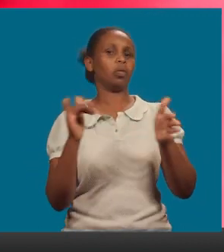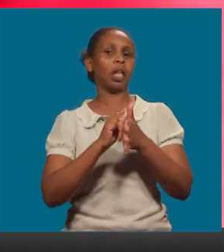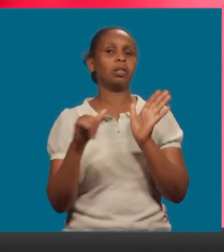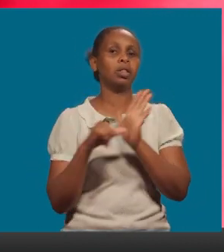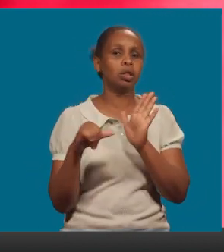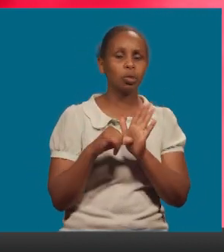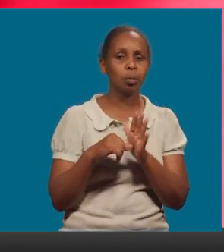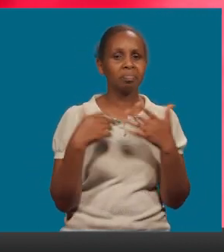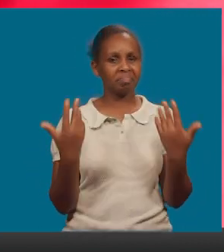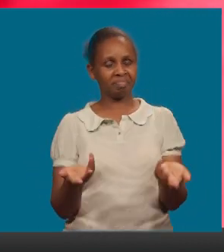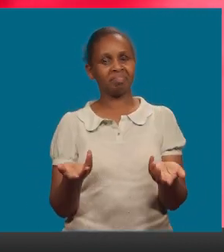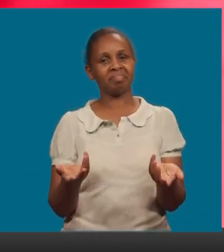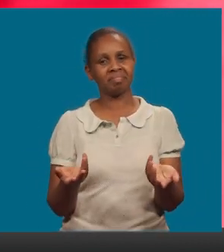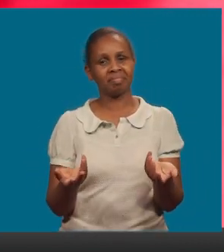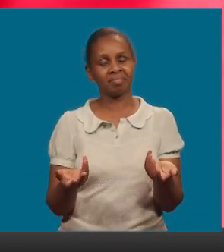issue?